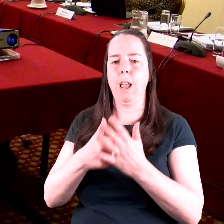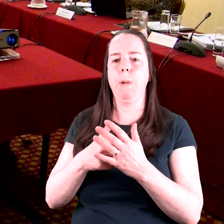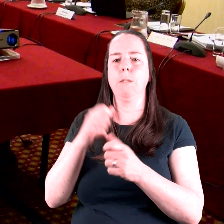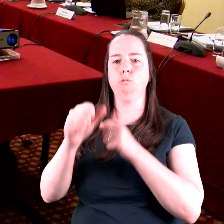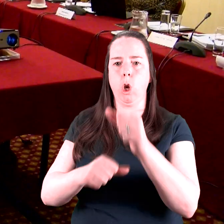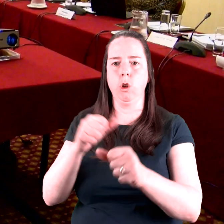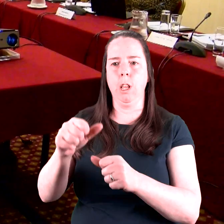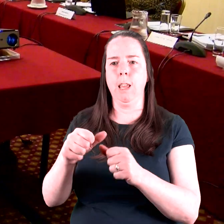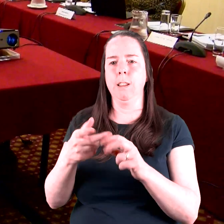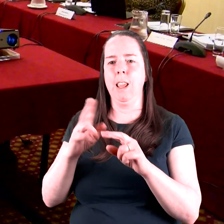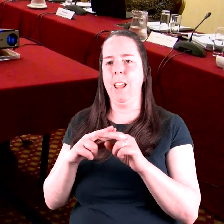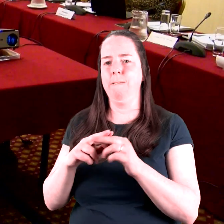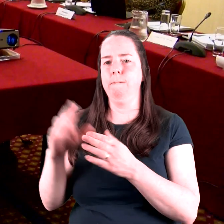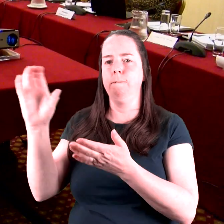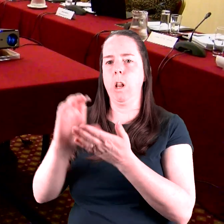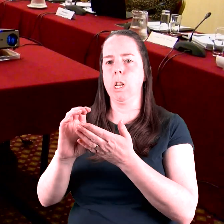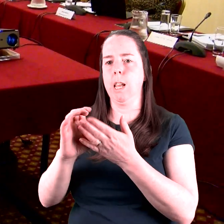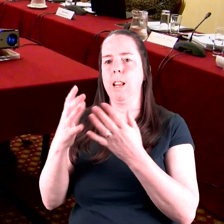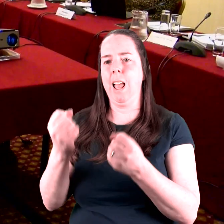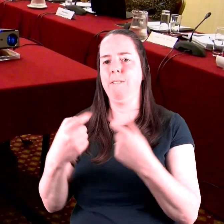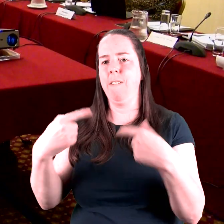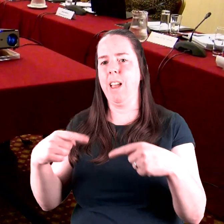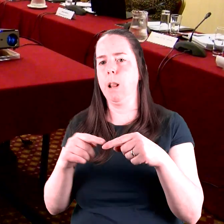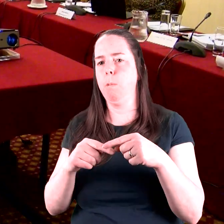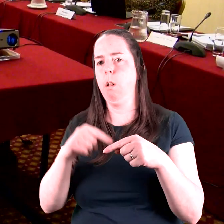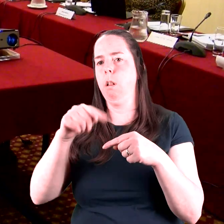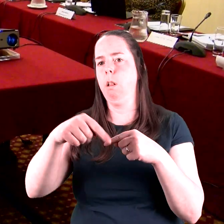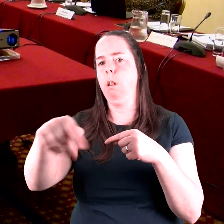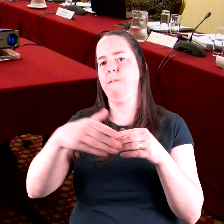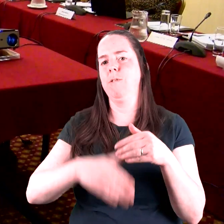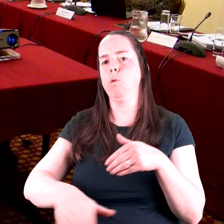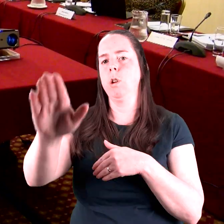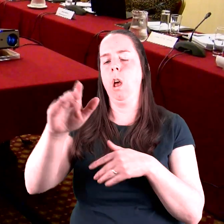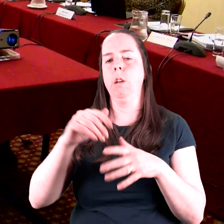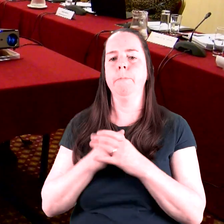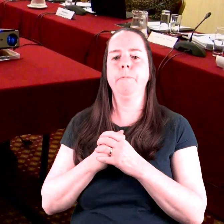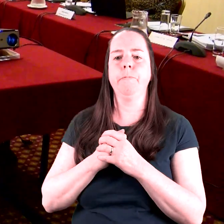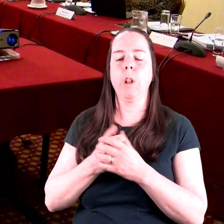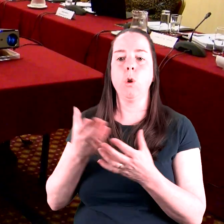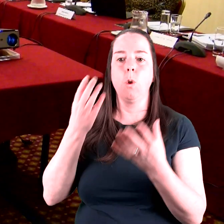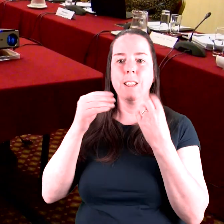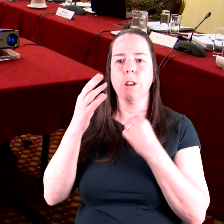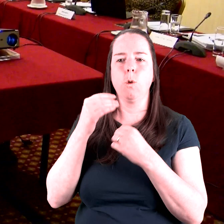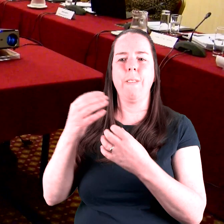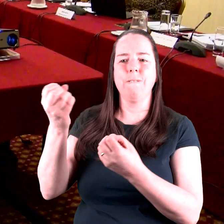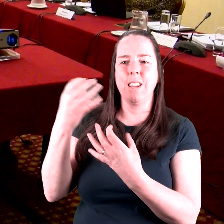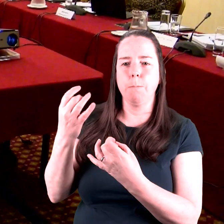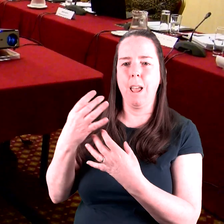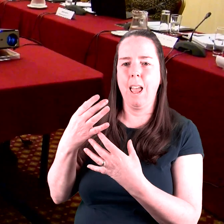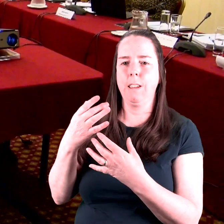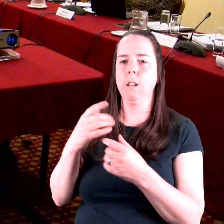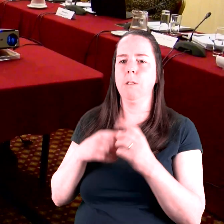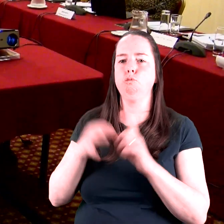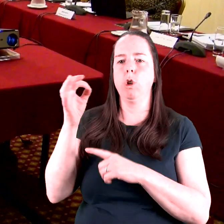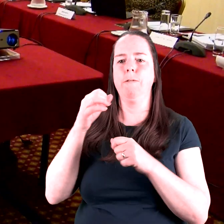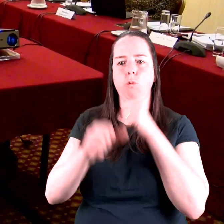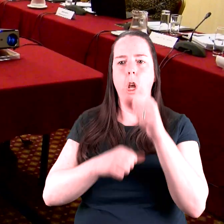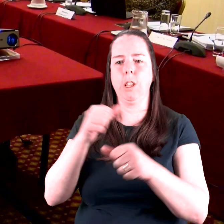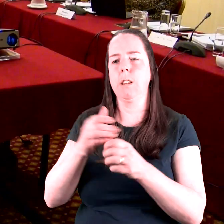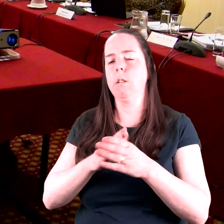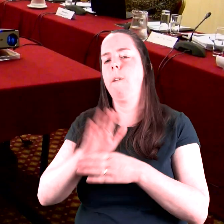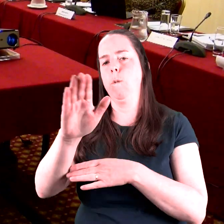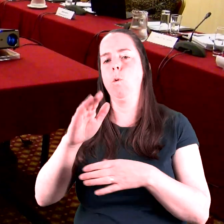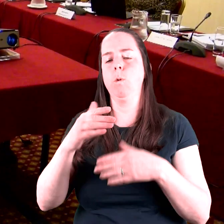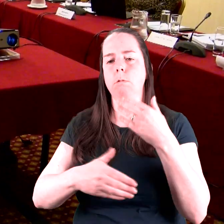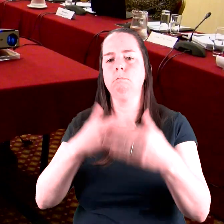should further funding become available as we move through different years, to listen to the feedback that we heard and improve the process as we